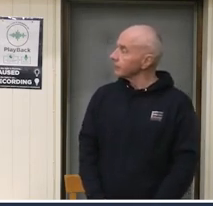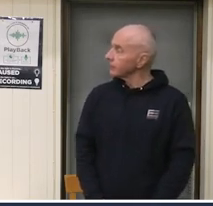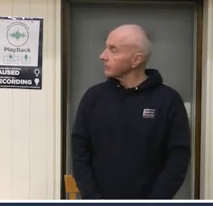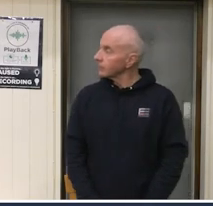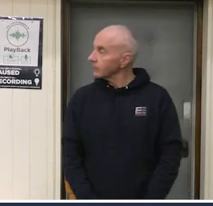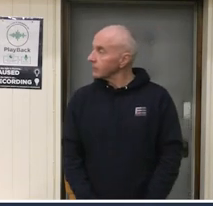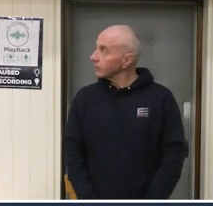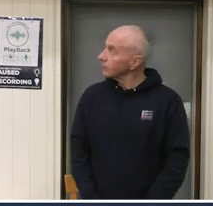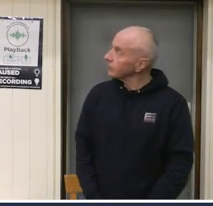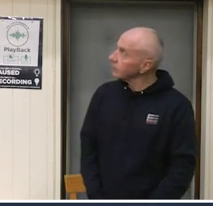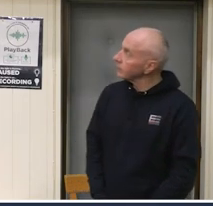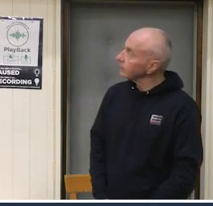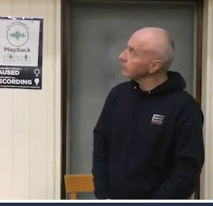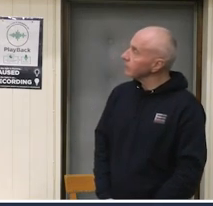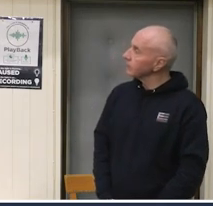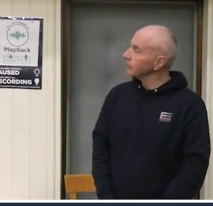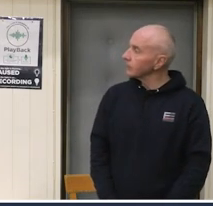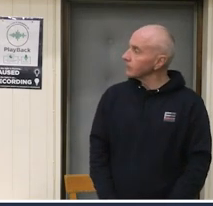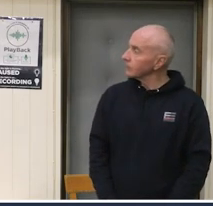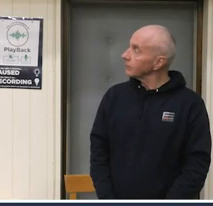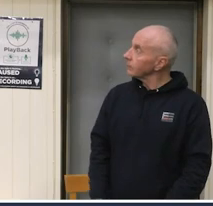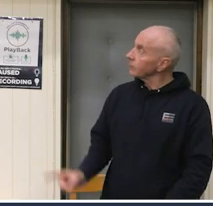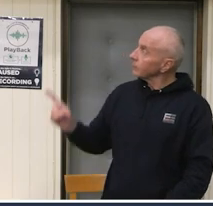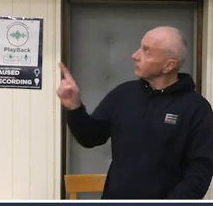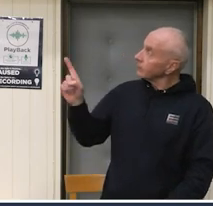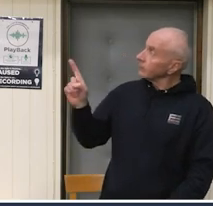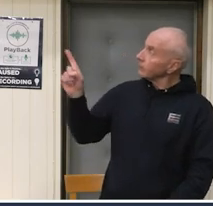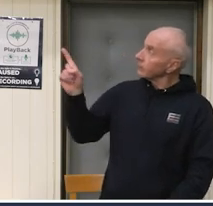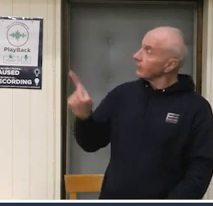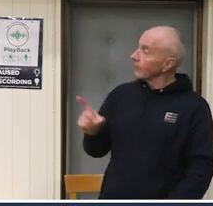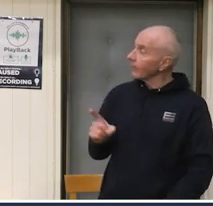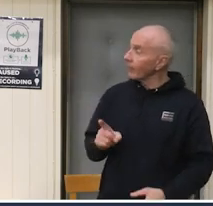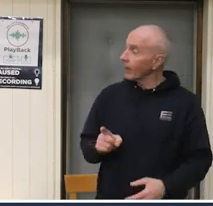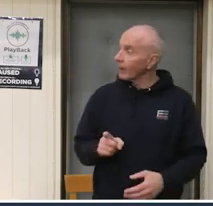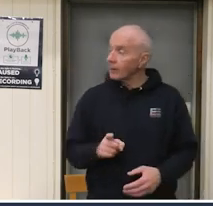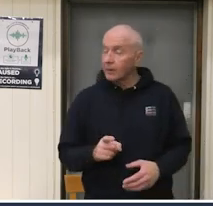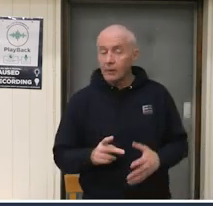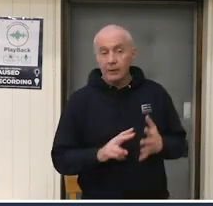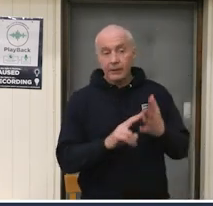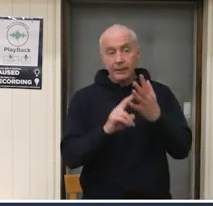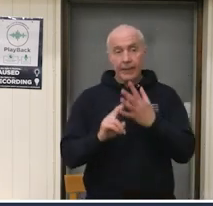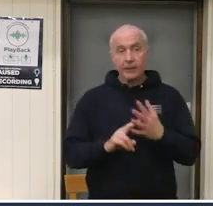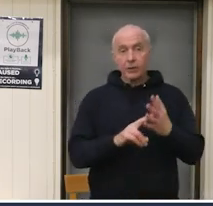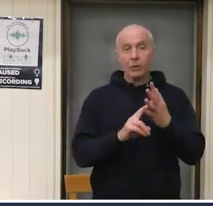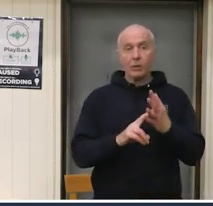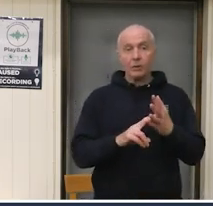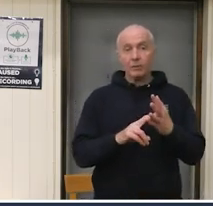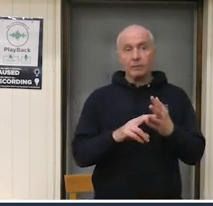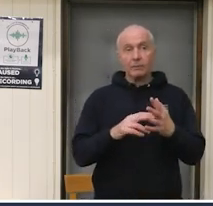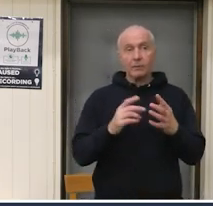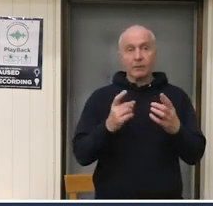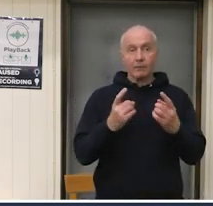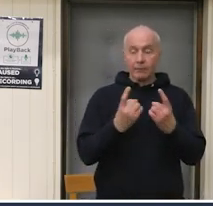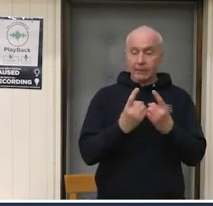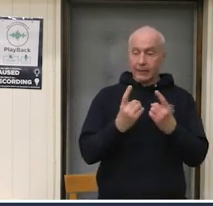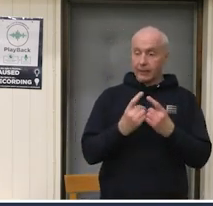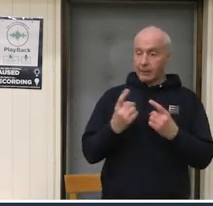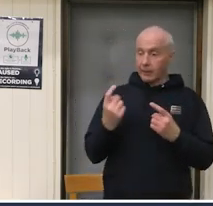This maybe is what you want to hear about a little bit, because obviously the National Ignition Facility was on the news recently, right?